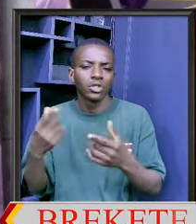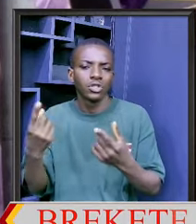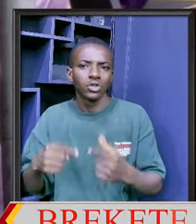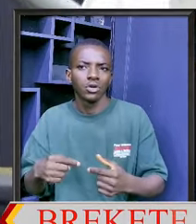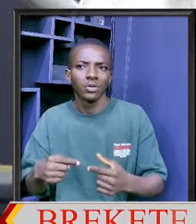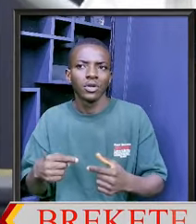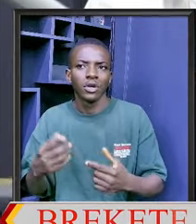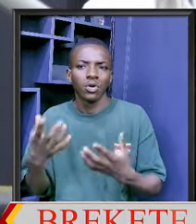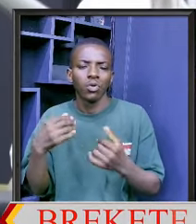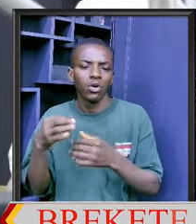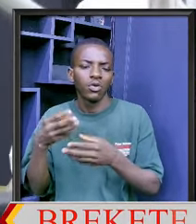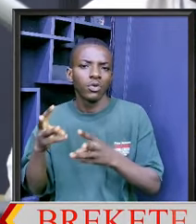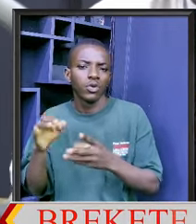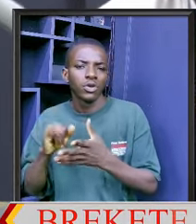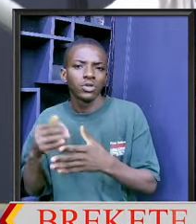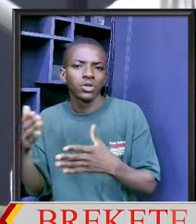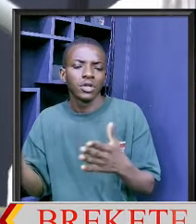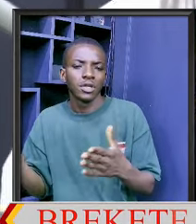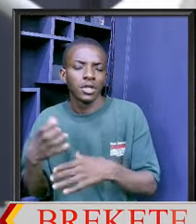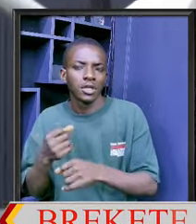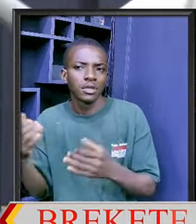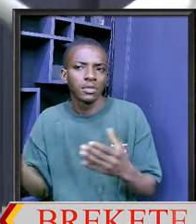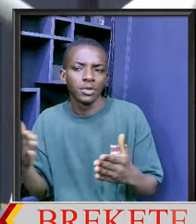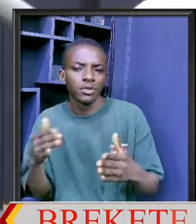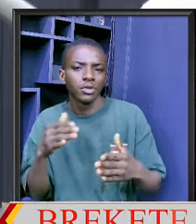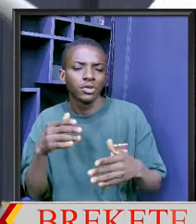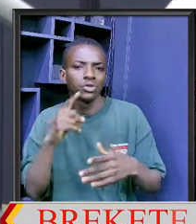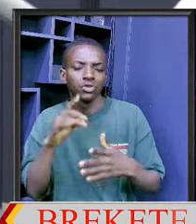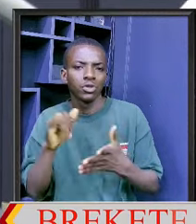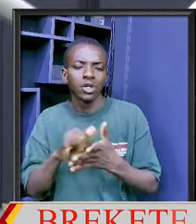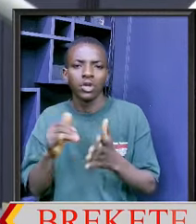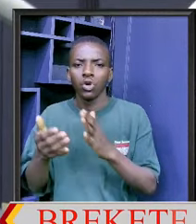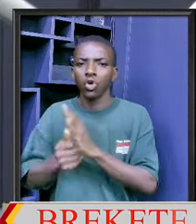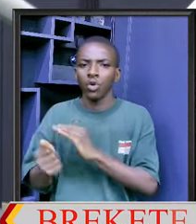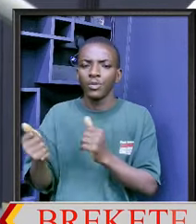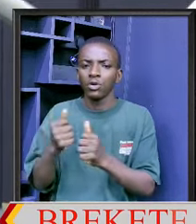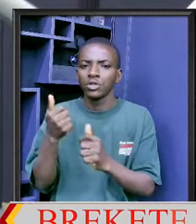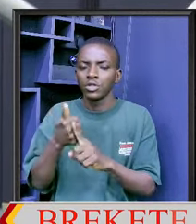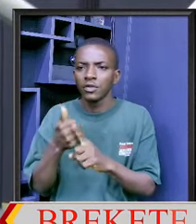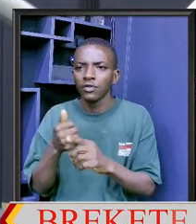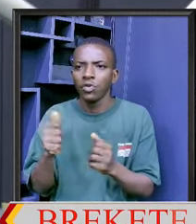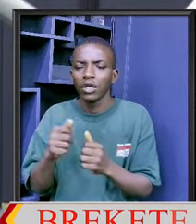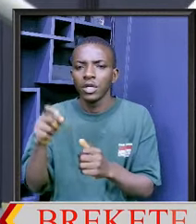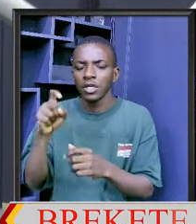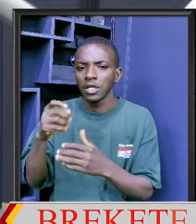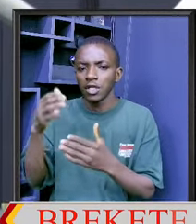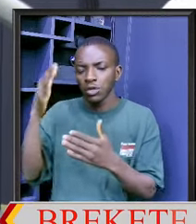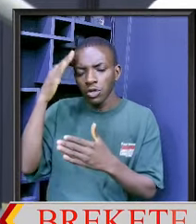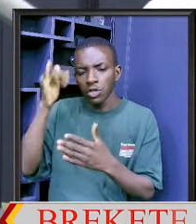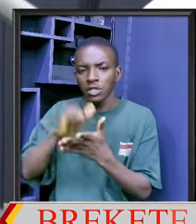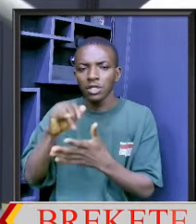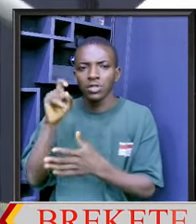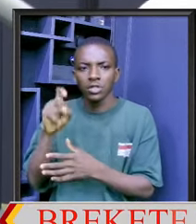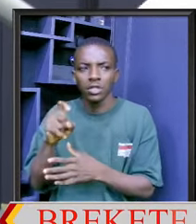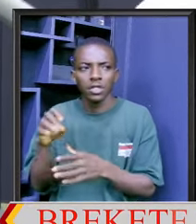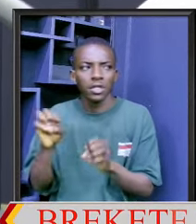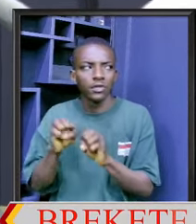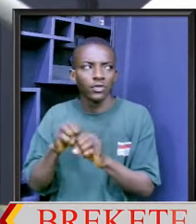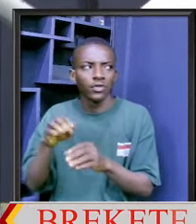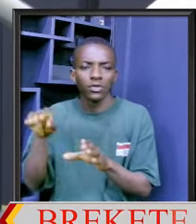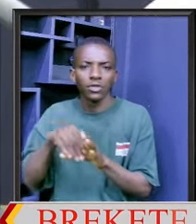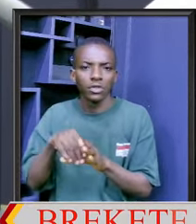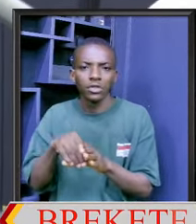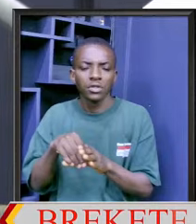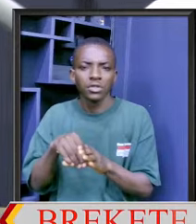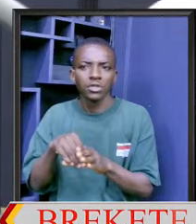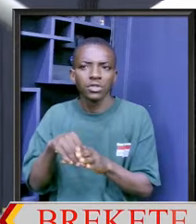they come. Mm. And one of the ways of getting prepared now to make sure, say, you equip yourself with the needed knowledge where you need, including even your children.